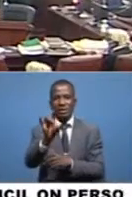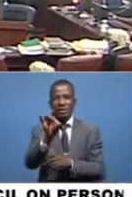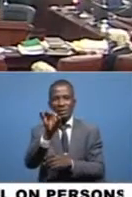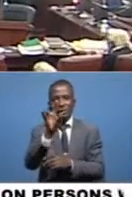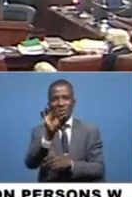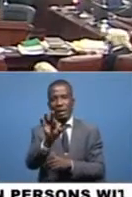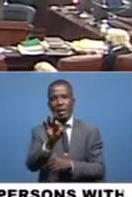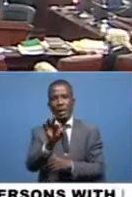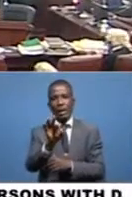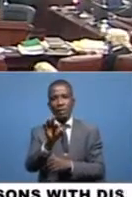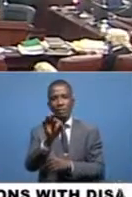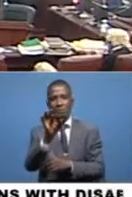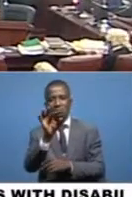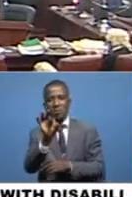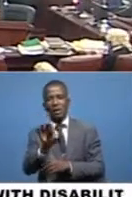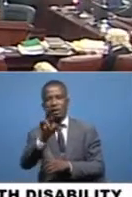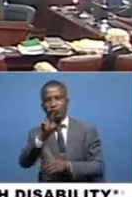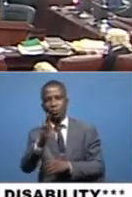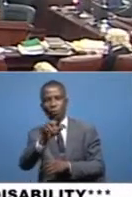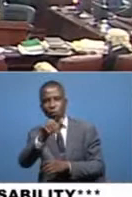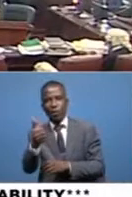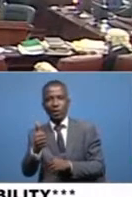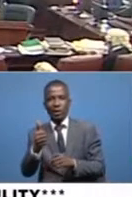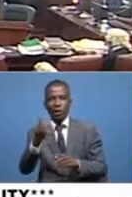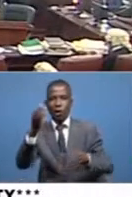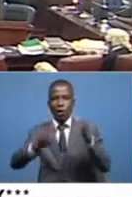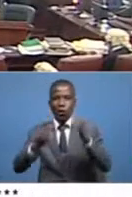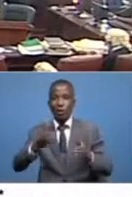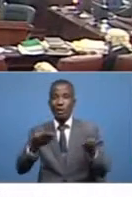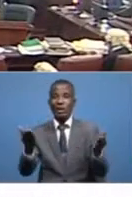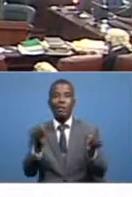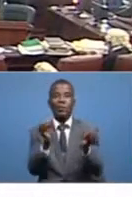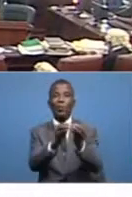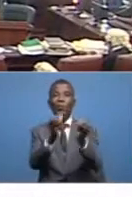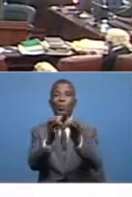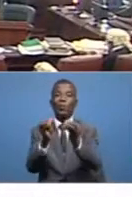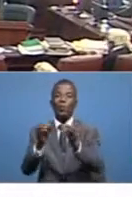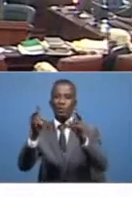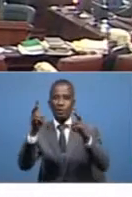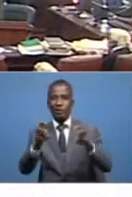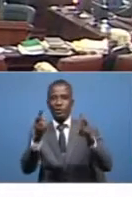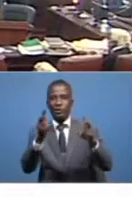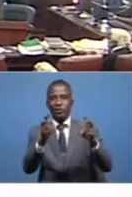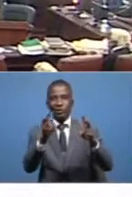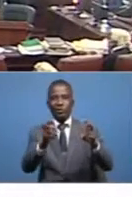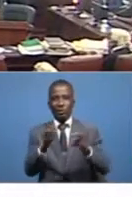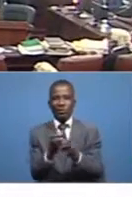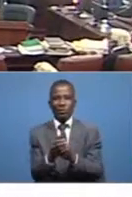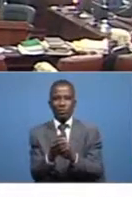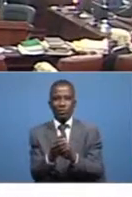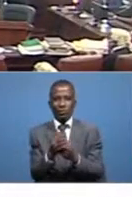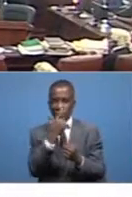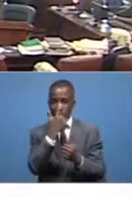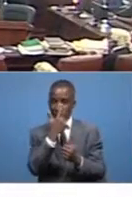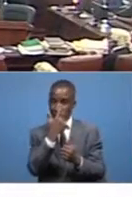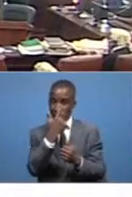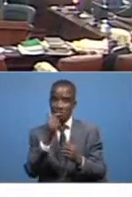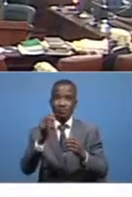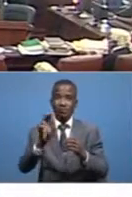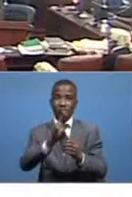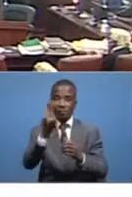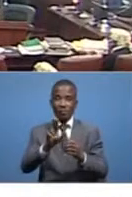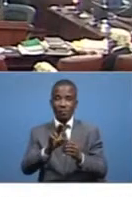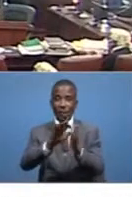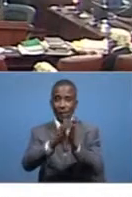1989-92 Ghana Law Report, page 152, Court of Appeal, and PRJ, as it then was, delivered at page 155,